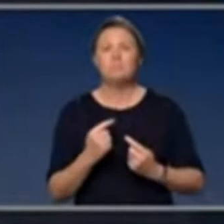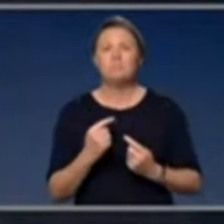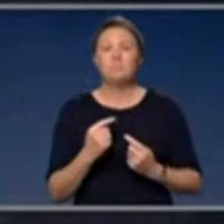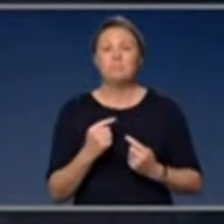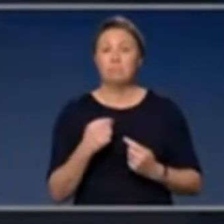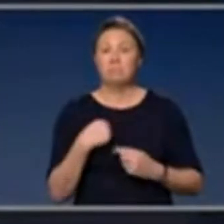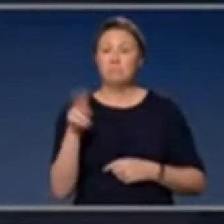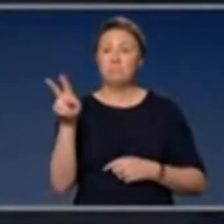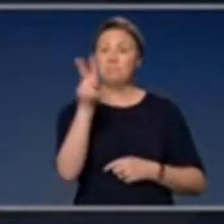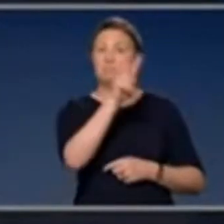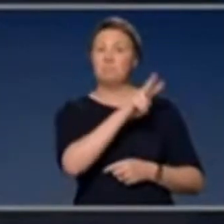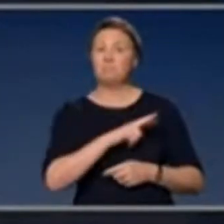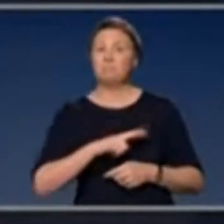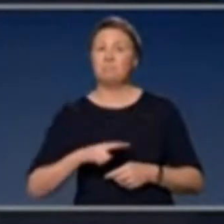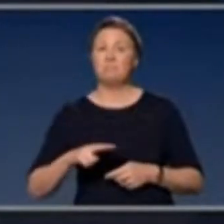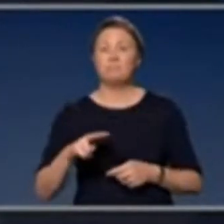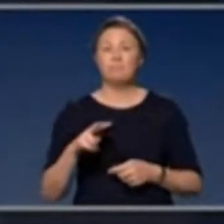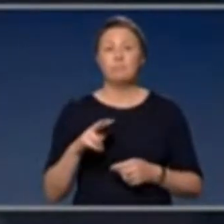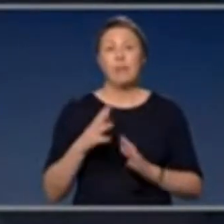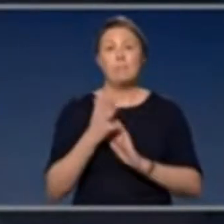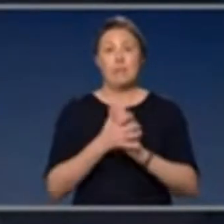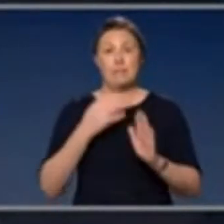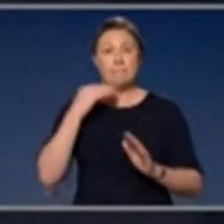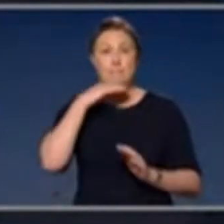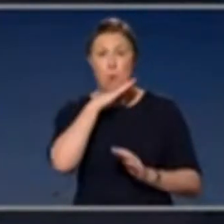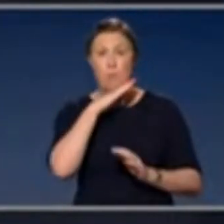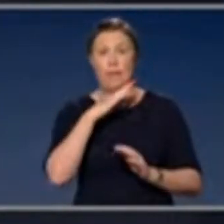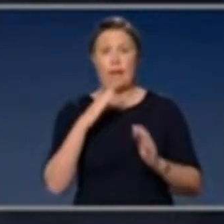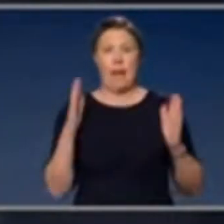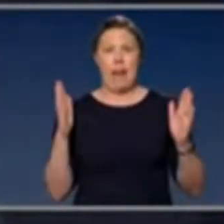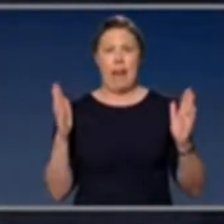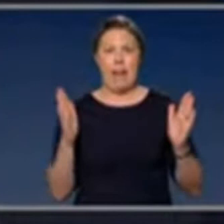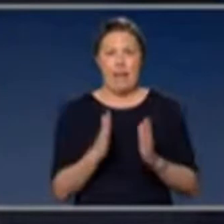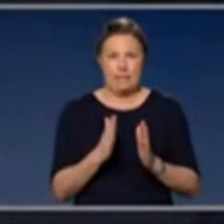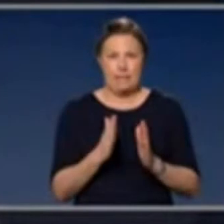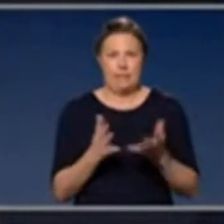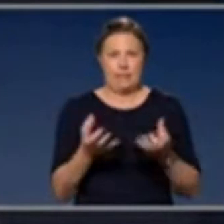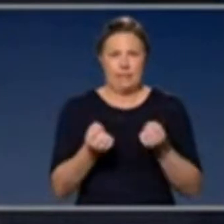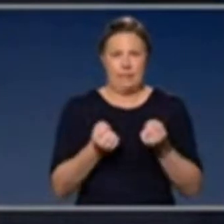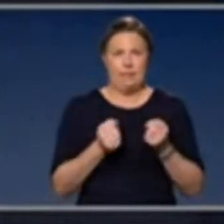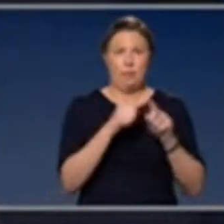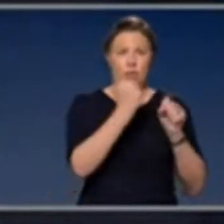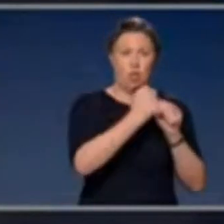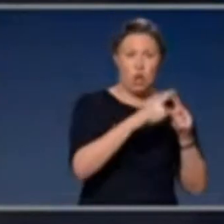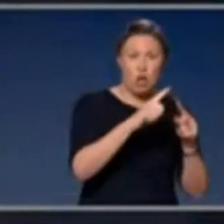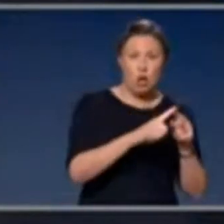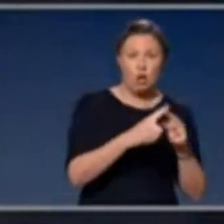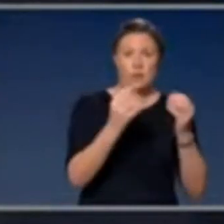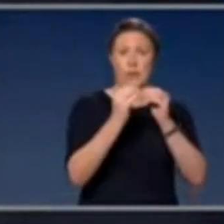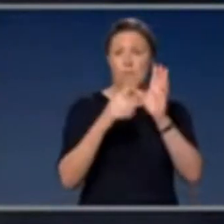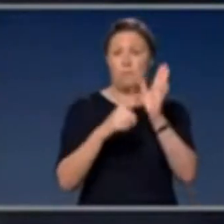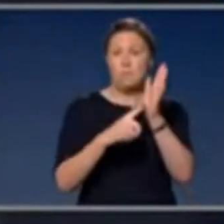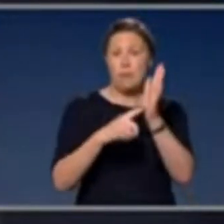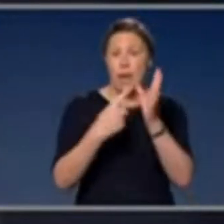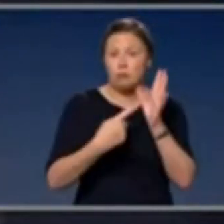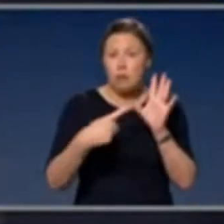has definitely been a contraction of cases into the Greater Melbourne area, Geelong and Ballarat and Bendigo being 2